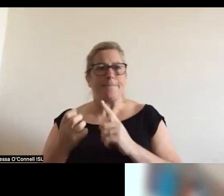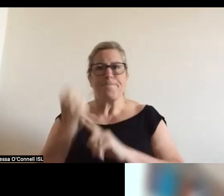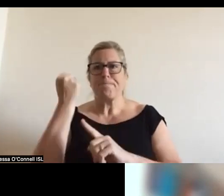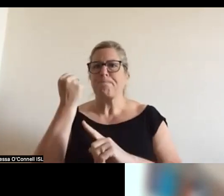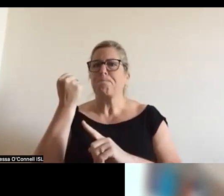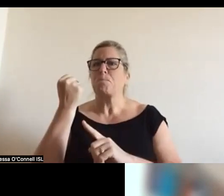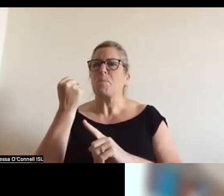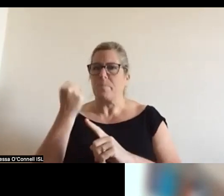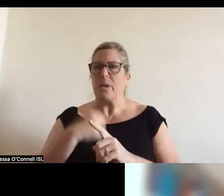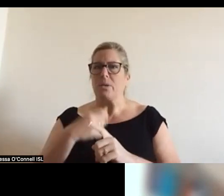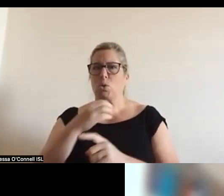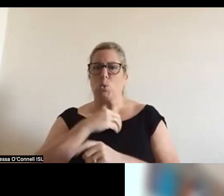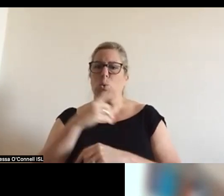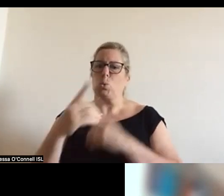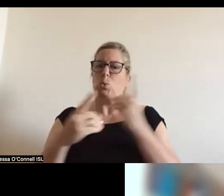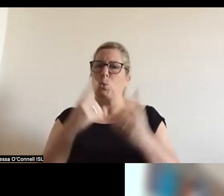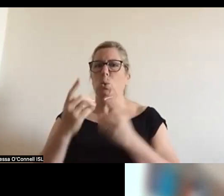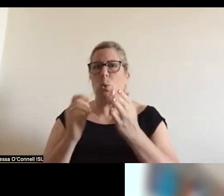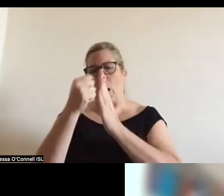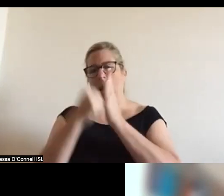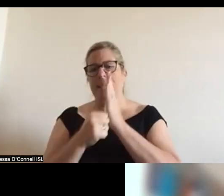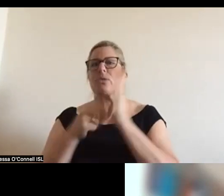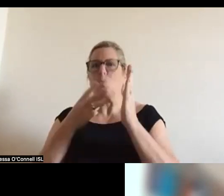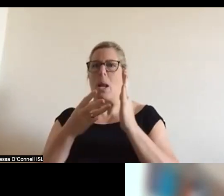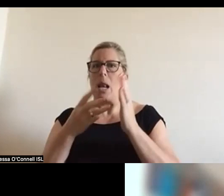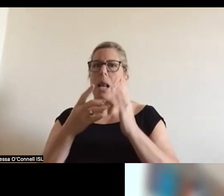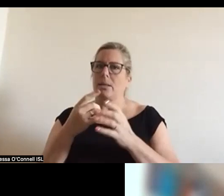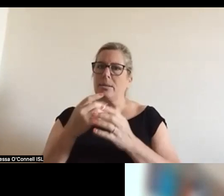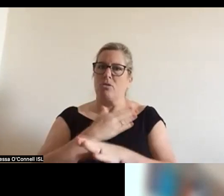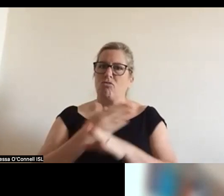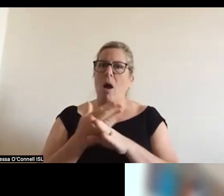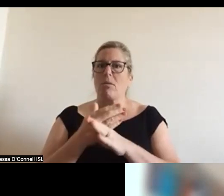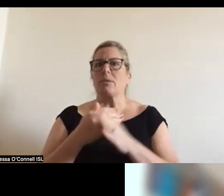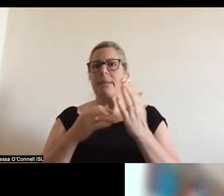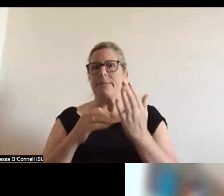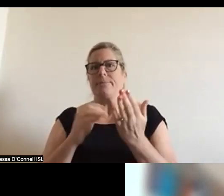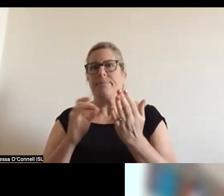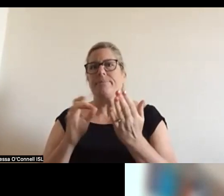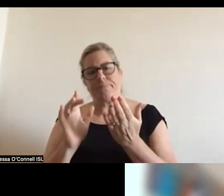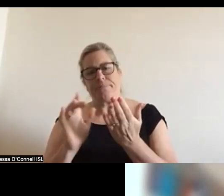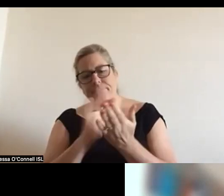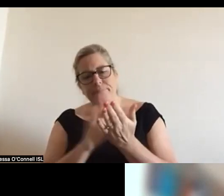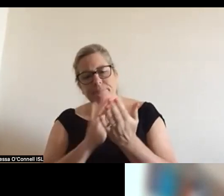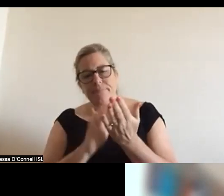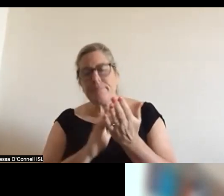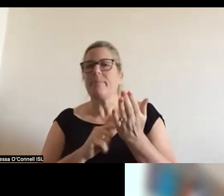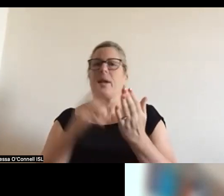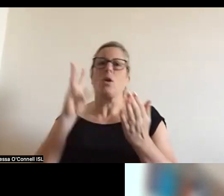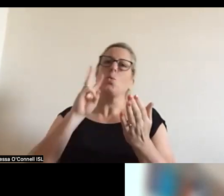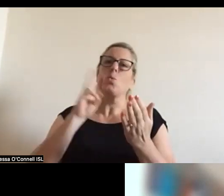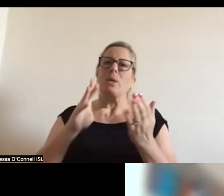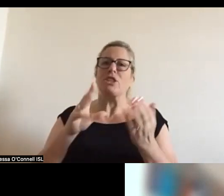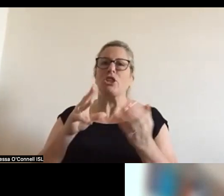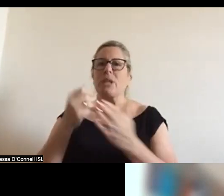to-do list basically that will come out of that will start kind of ticking off some of that wish list that we have to protect people in politics. But